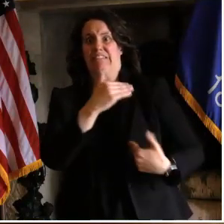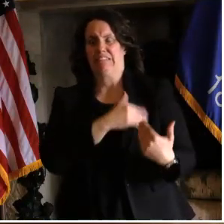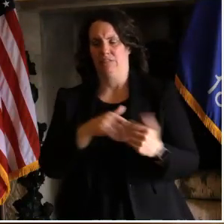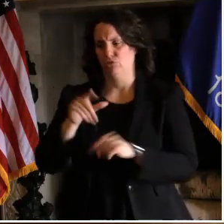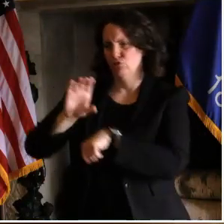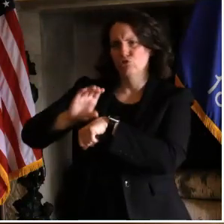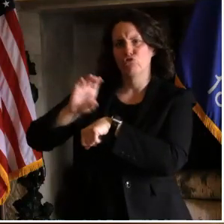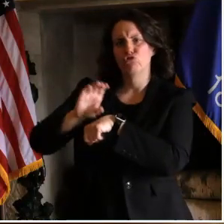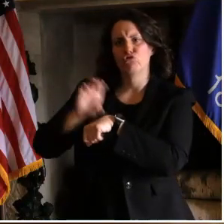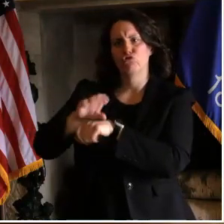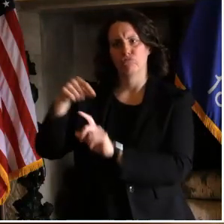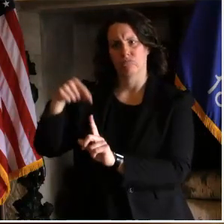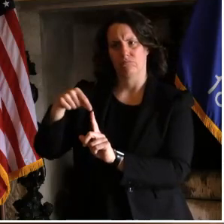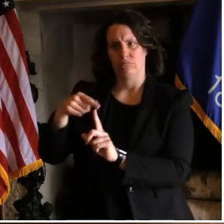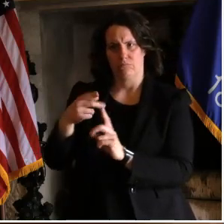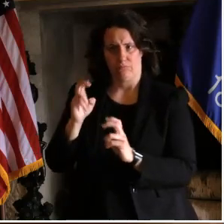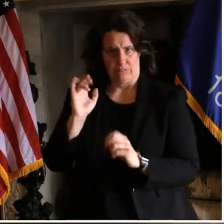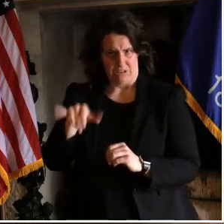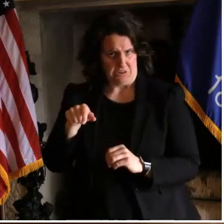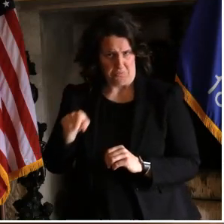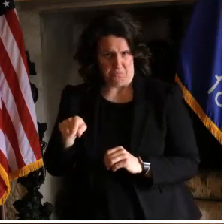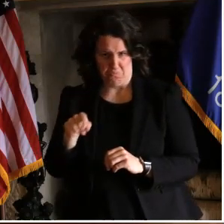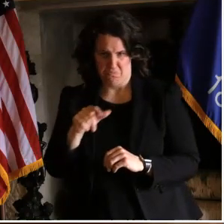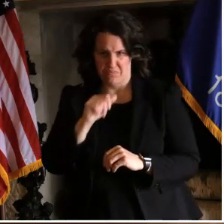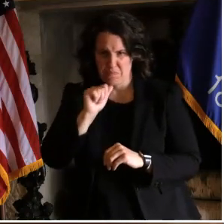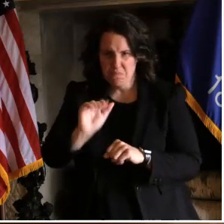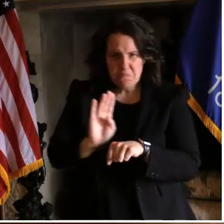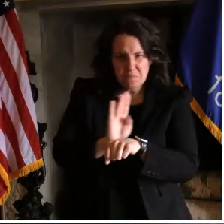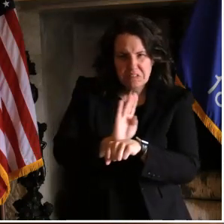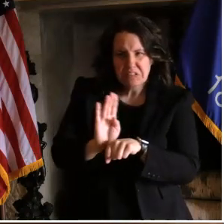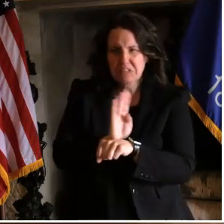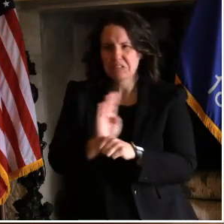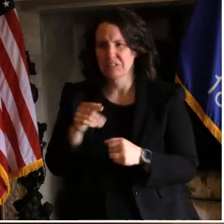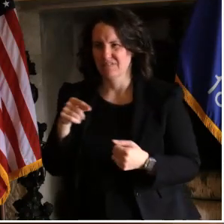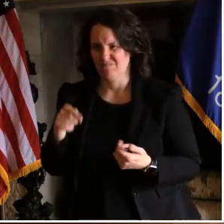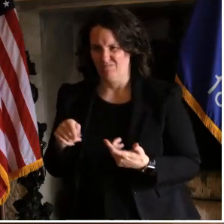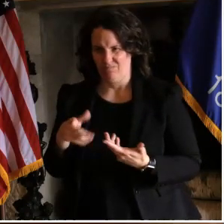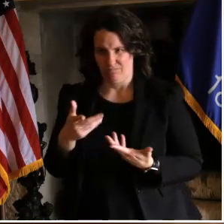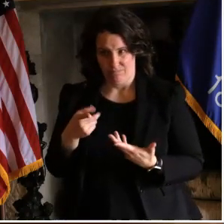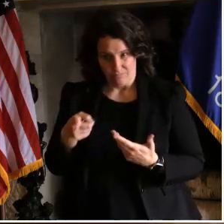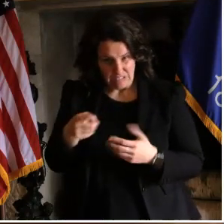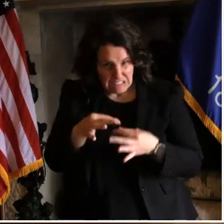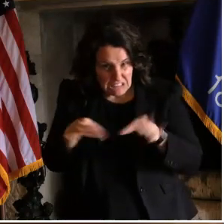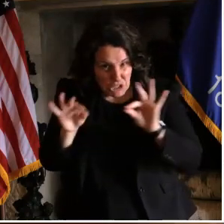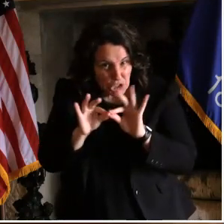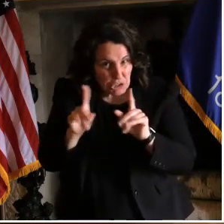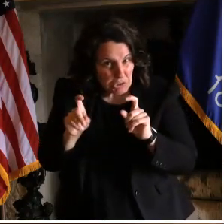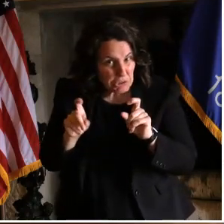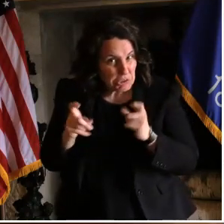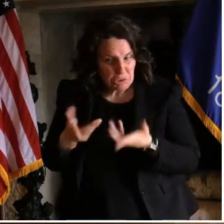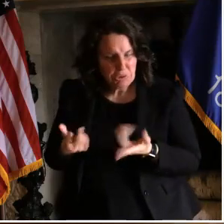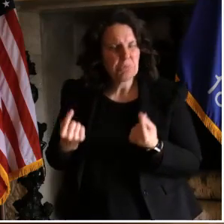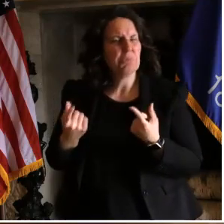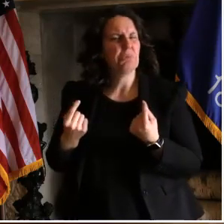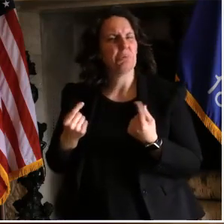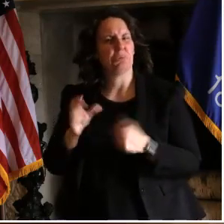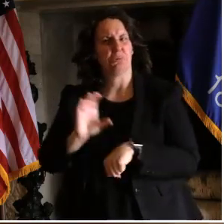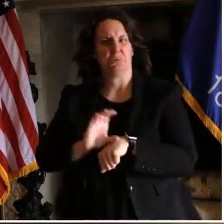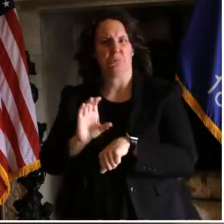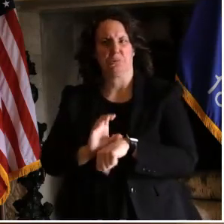business, as far as like live streaming, that sort of thing. Would those be considered essential? Well, if they're live